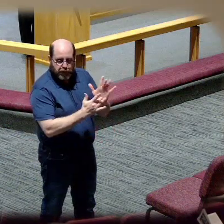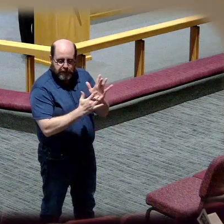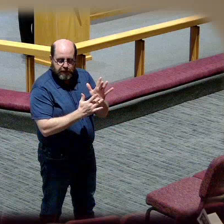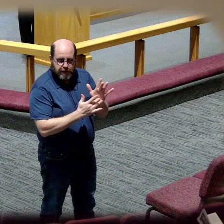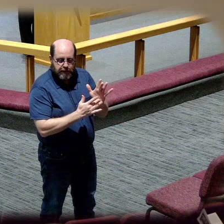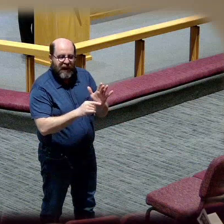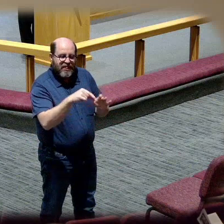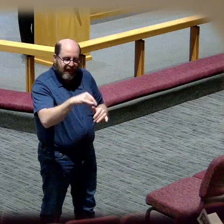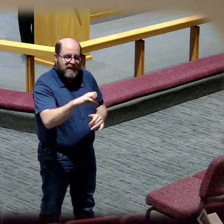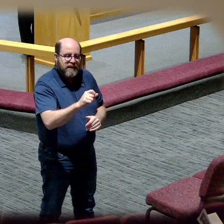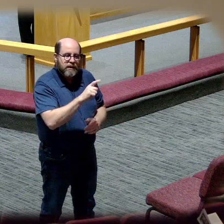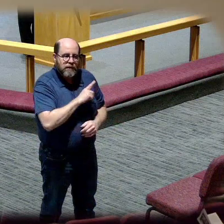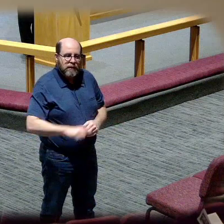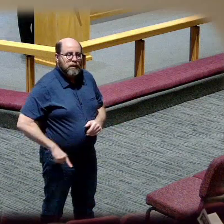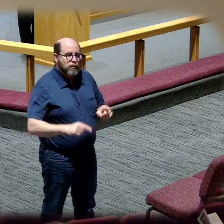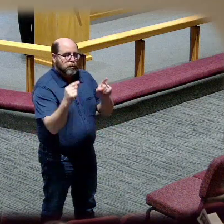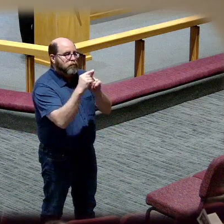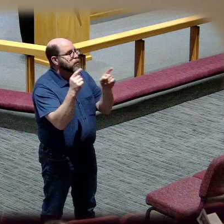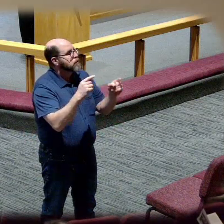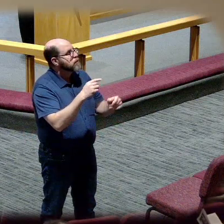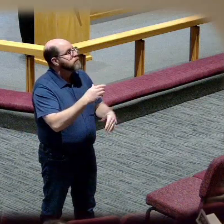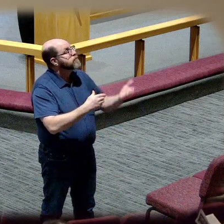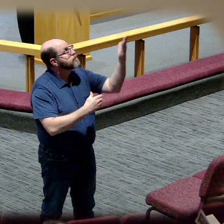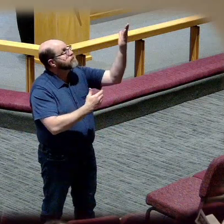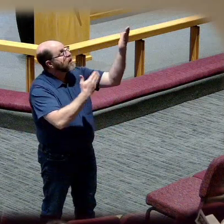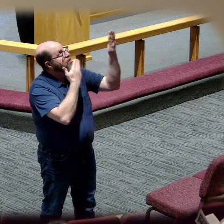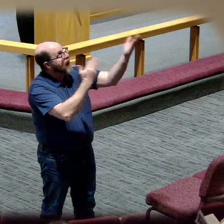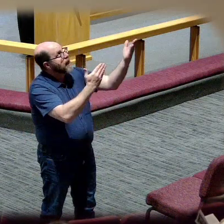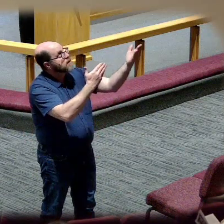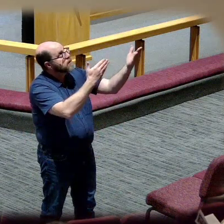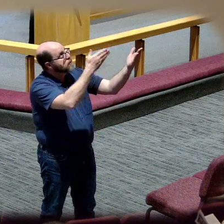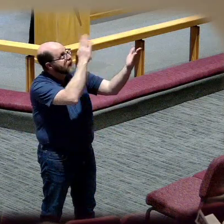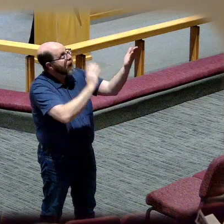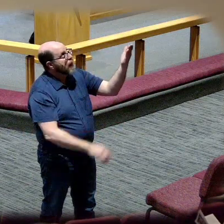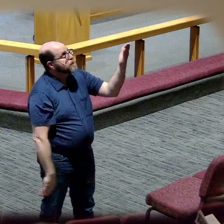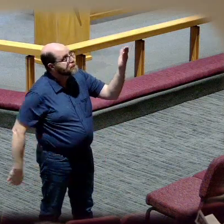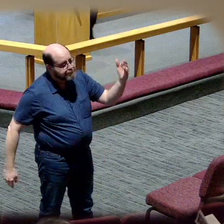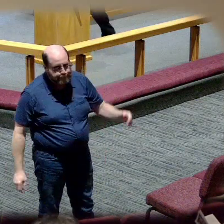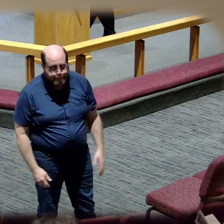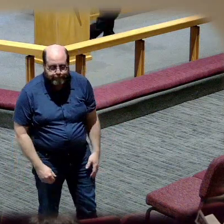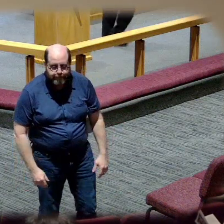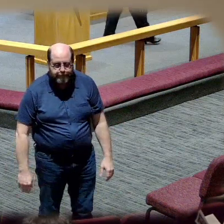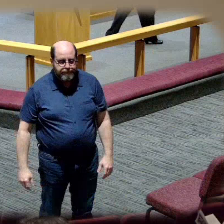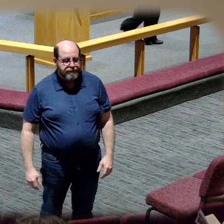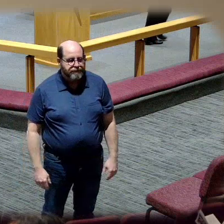This is the word of the Lord. Thanks be to God.